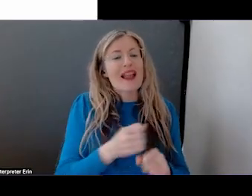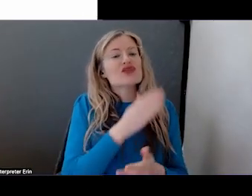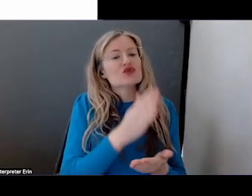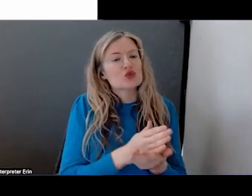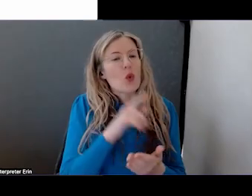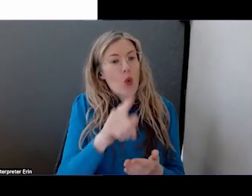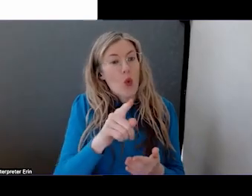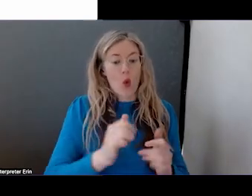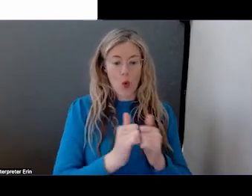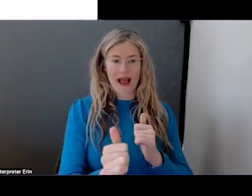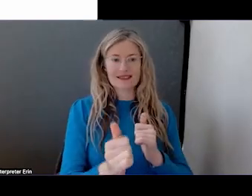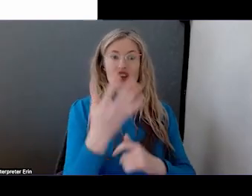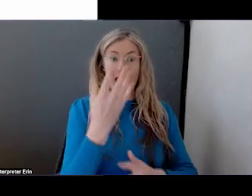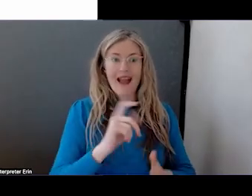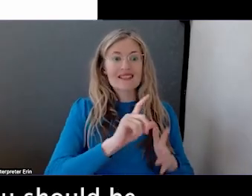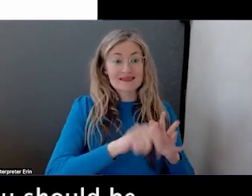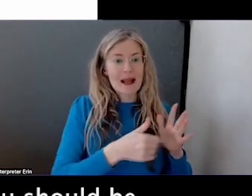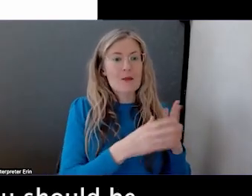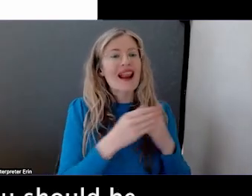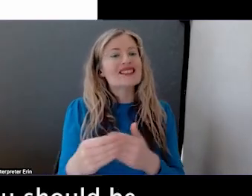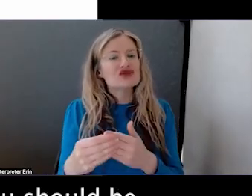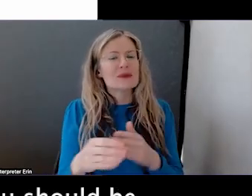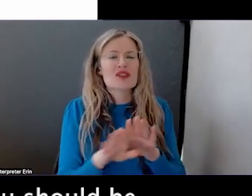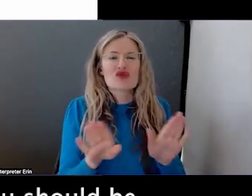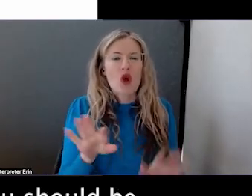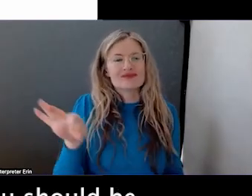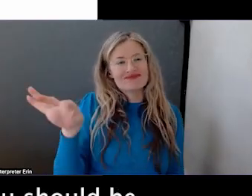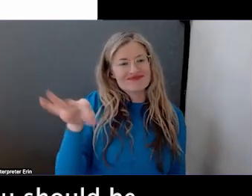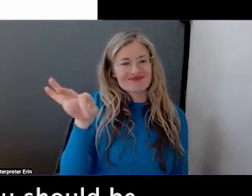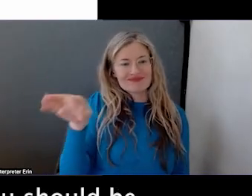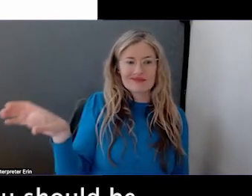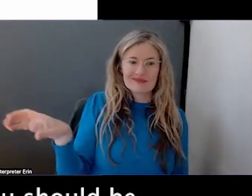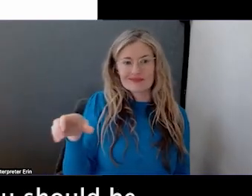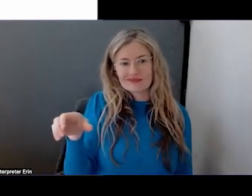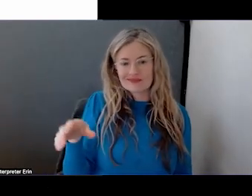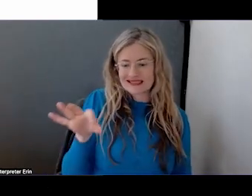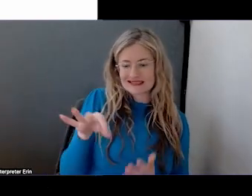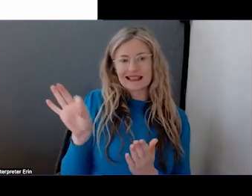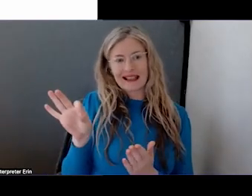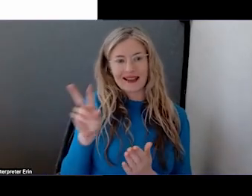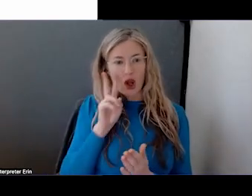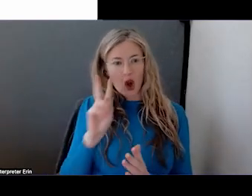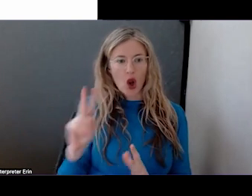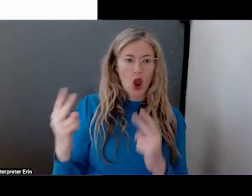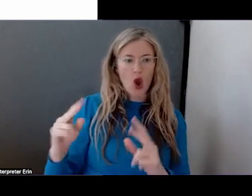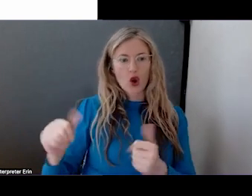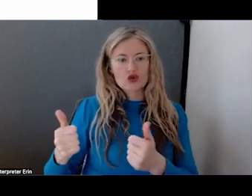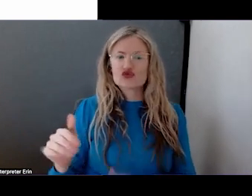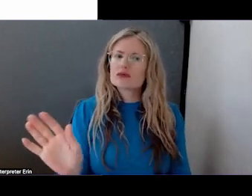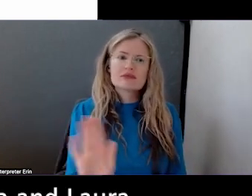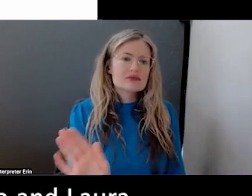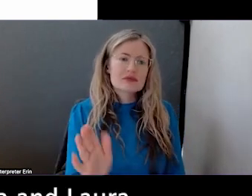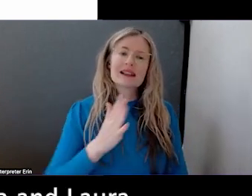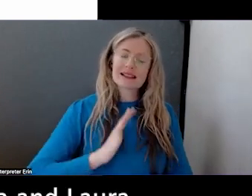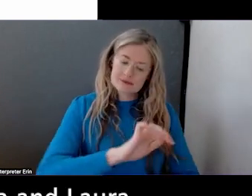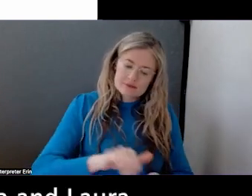meaningful and relevant, and not just doing it because it kind of looks like something you should be doing. And actually, there isn't one way to do